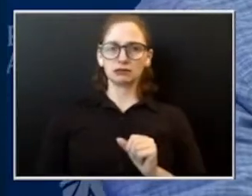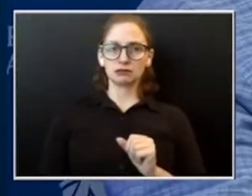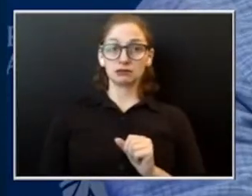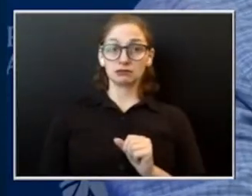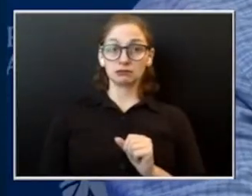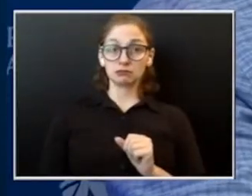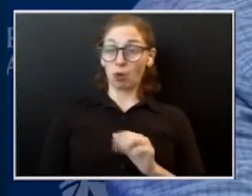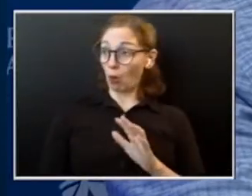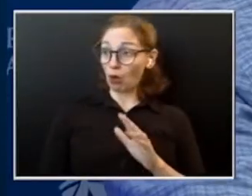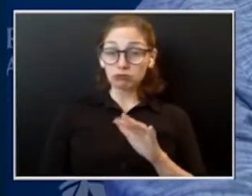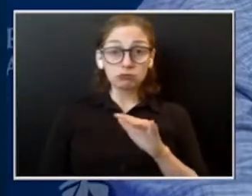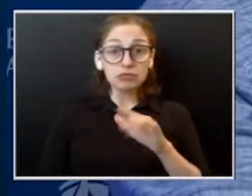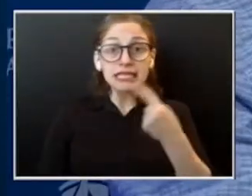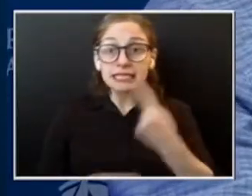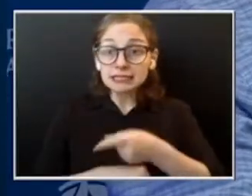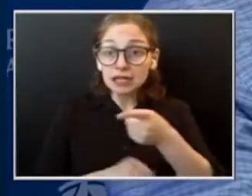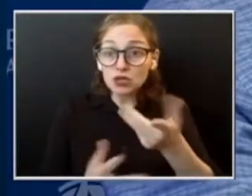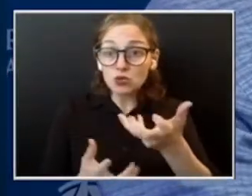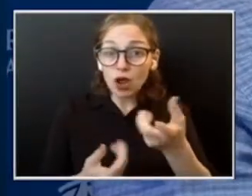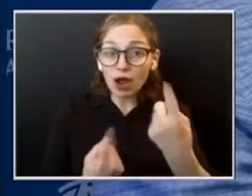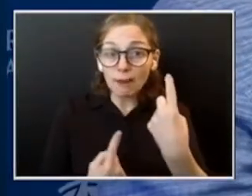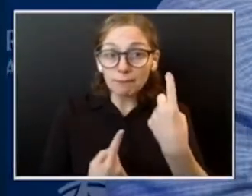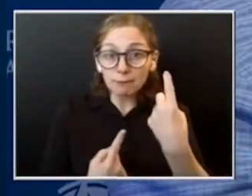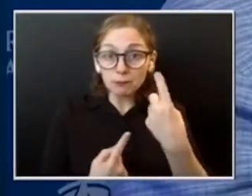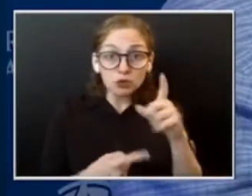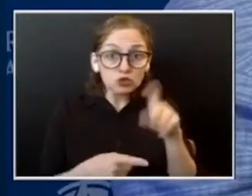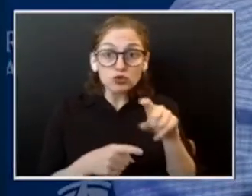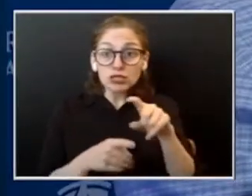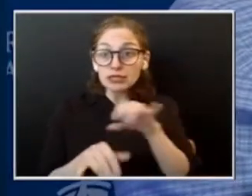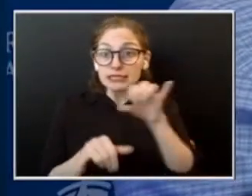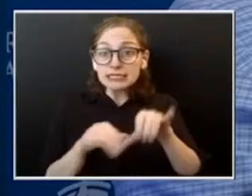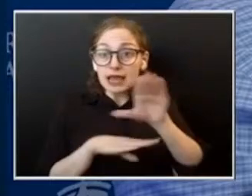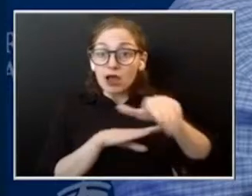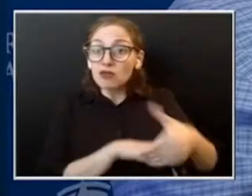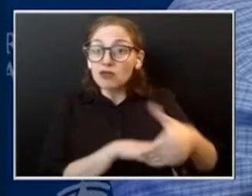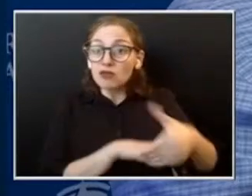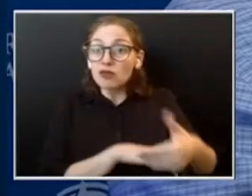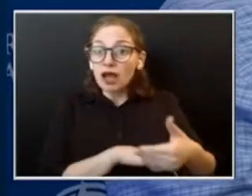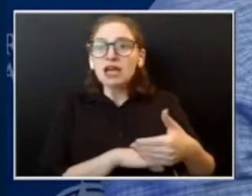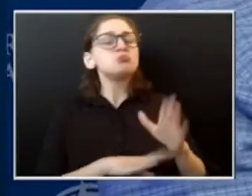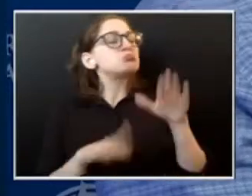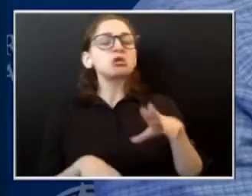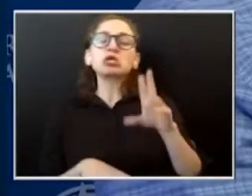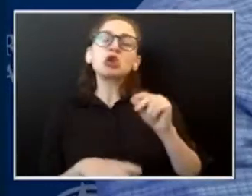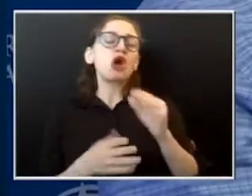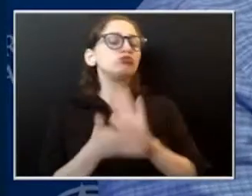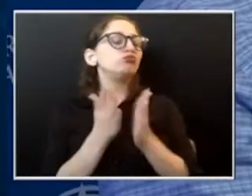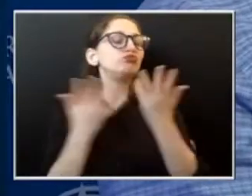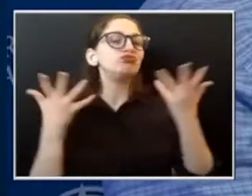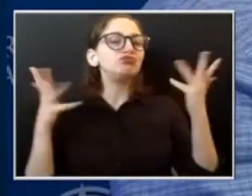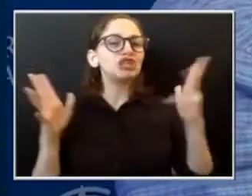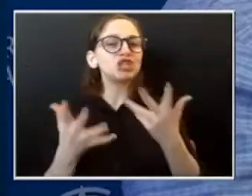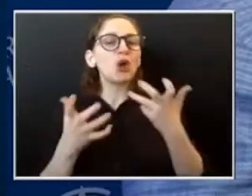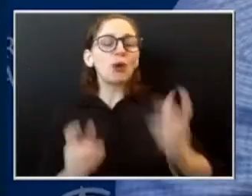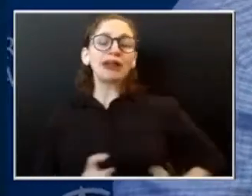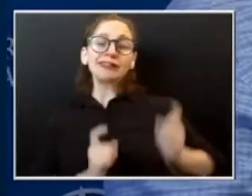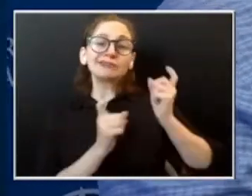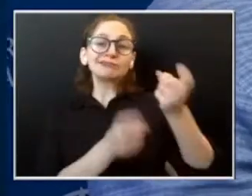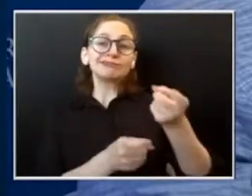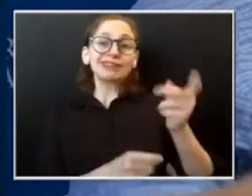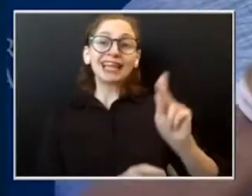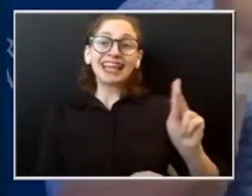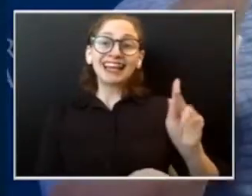day you're gonna come? Do you need to spend the night? She goes, nope, been there, done that. Just want to give you my kidney that day.